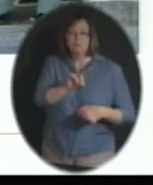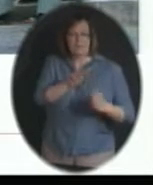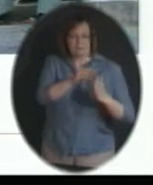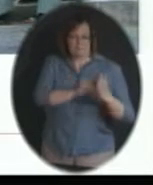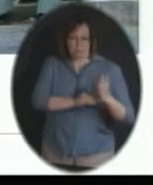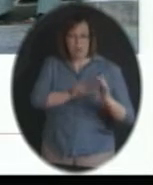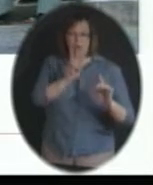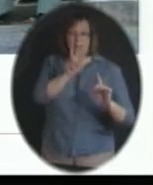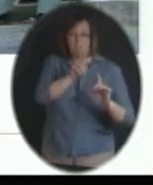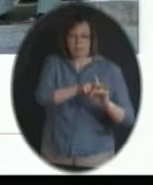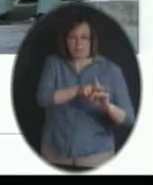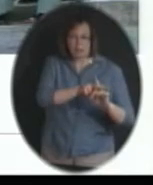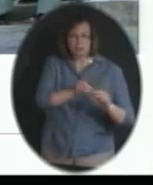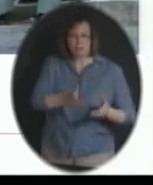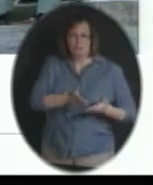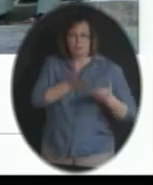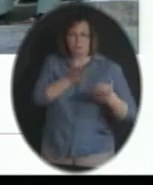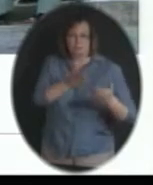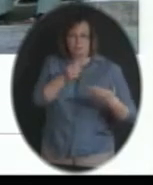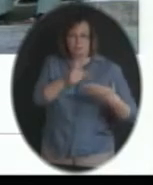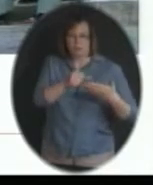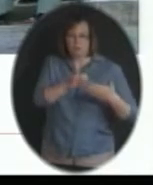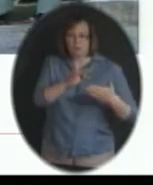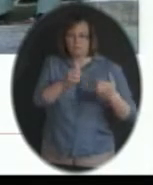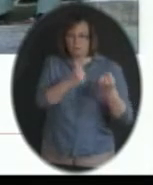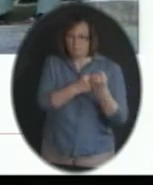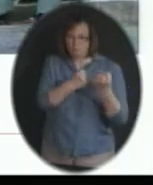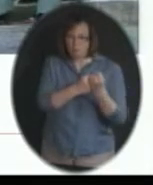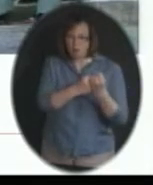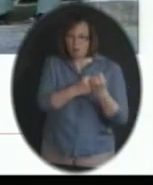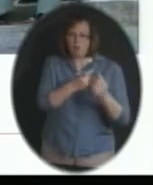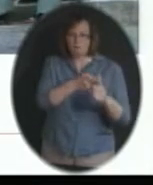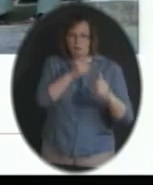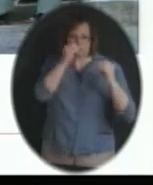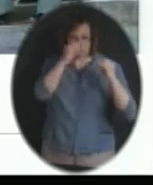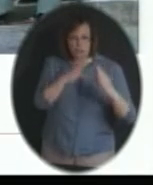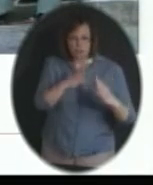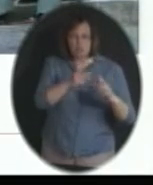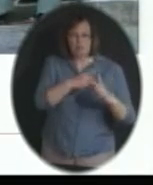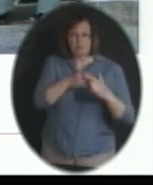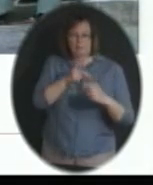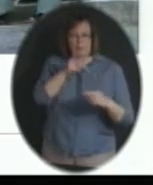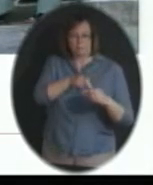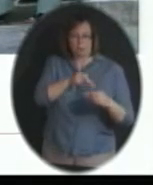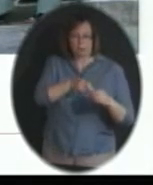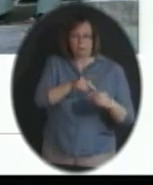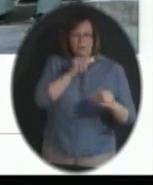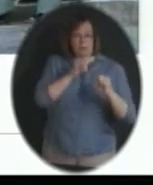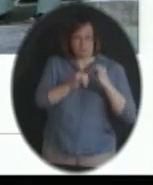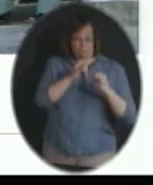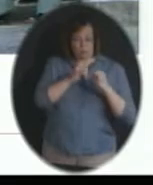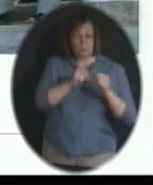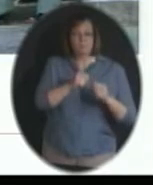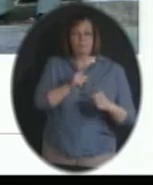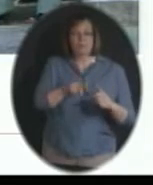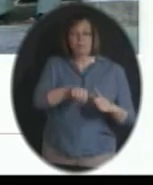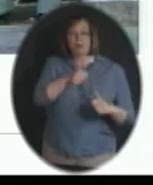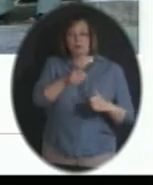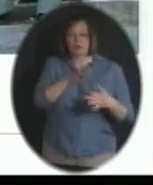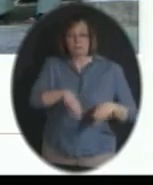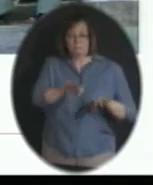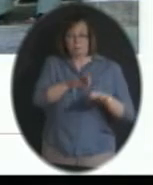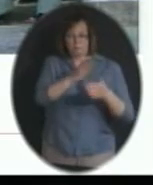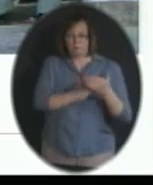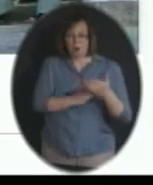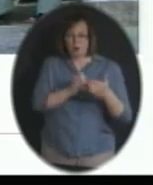out an application, they provide letters of support and reference from their teachers, and then they participate in an interview. Another important